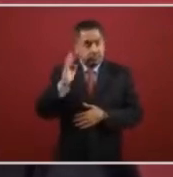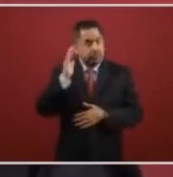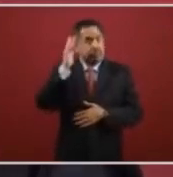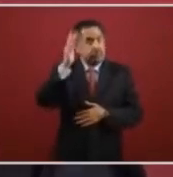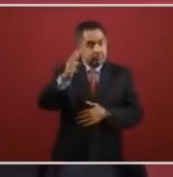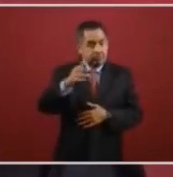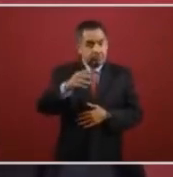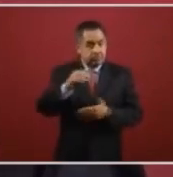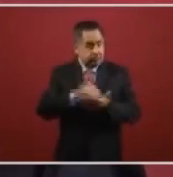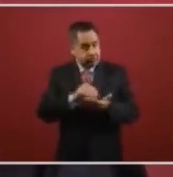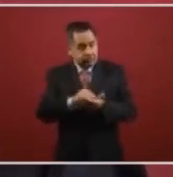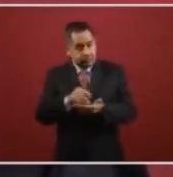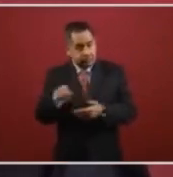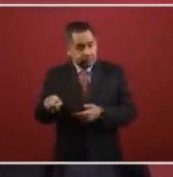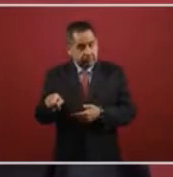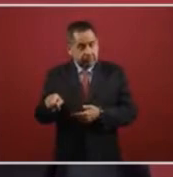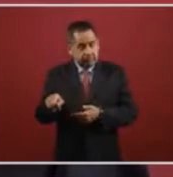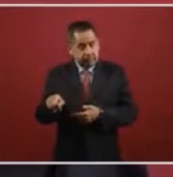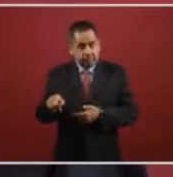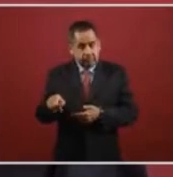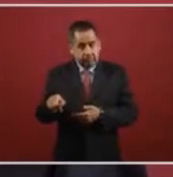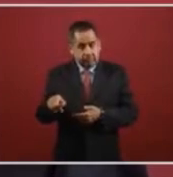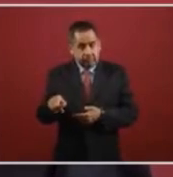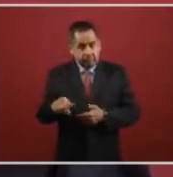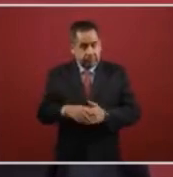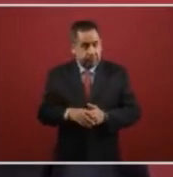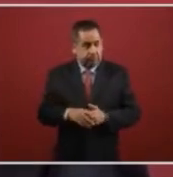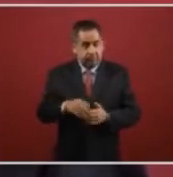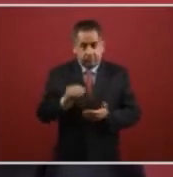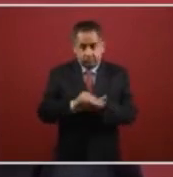You're asking if we're going to continue